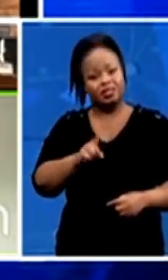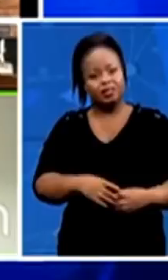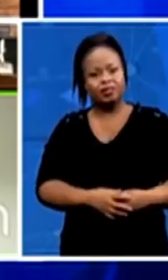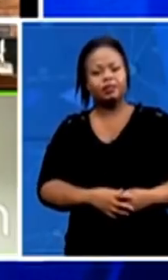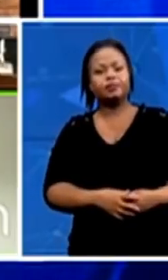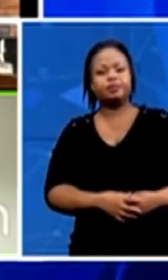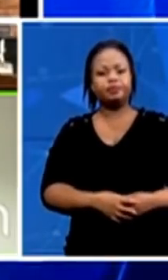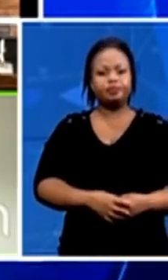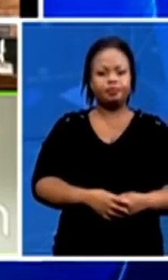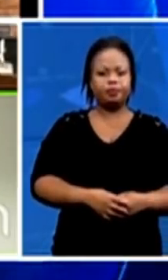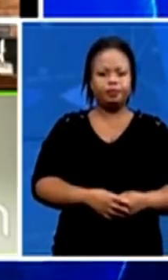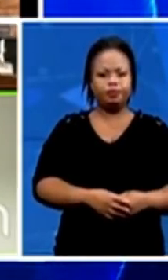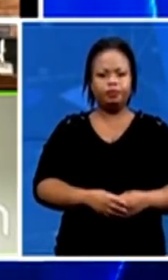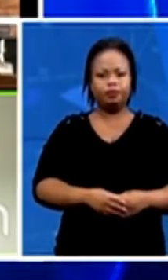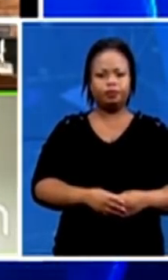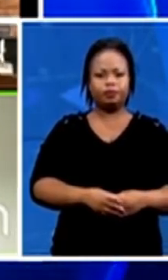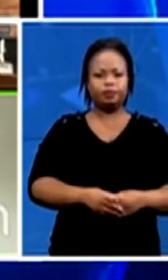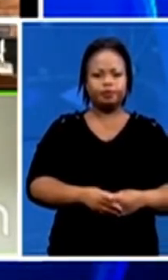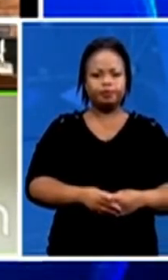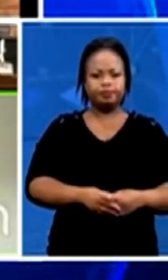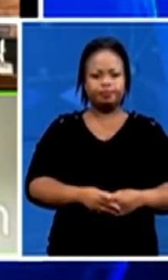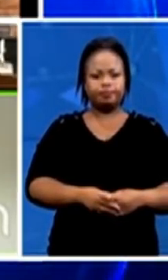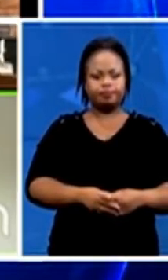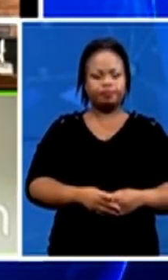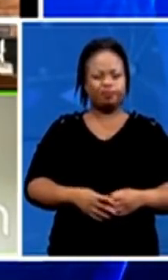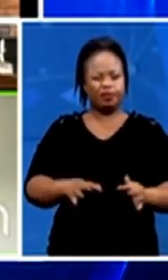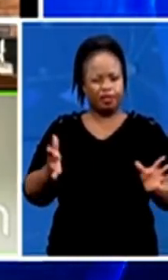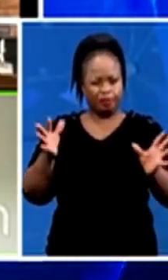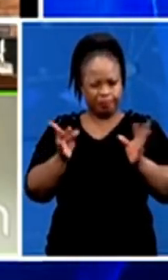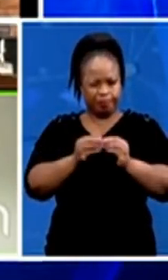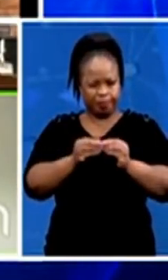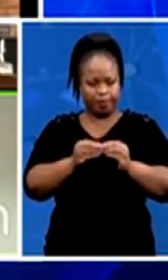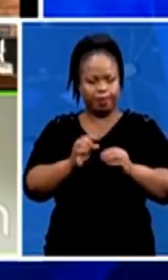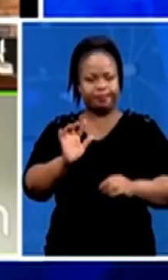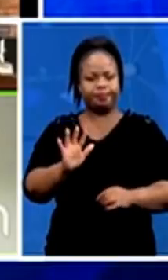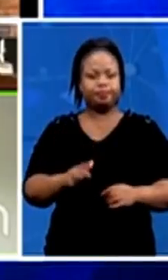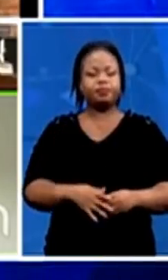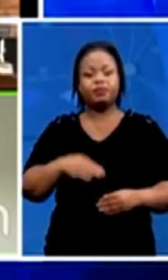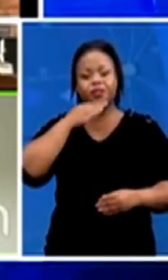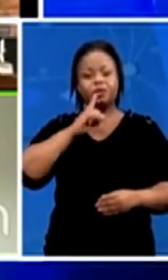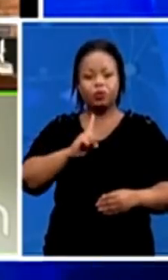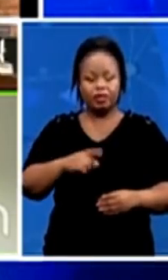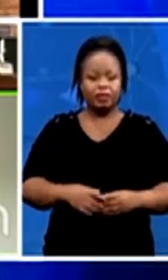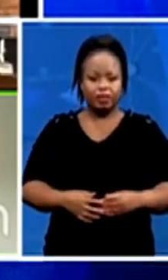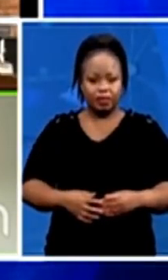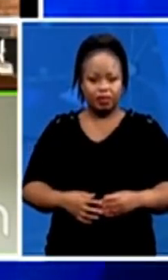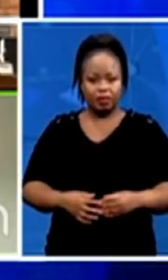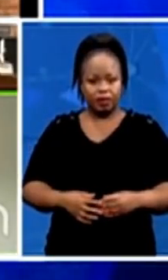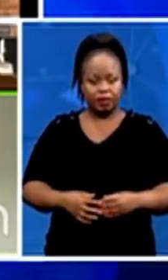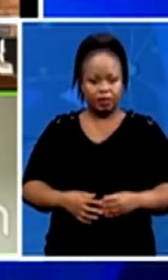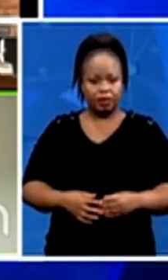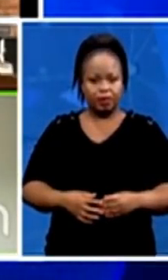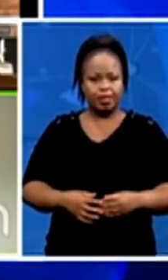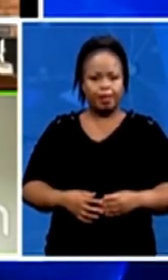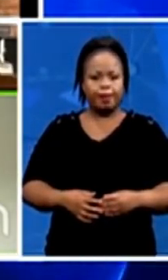just complete the thought, is that insofar as that question is